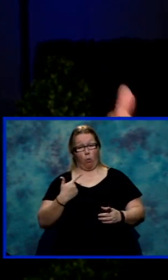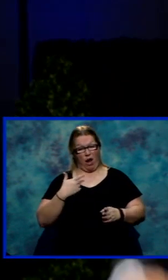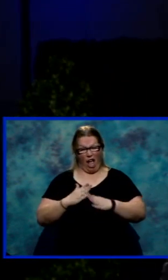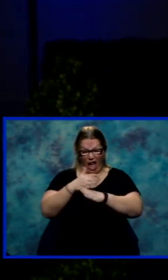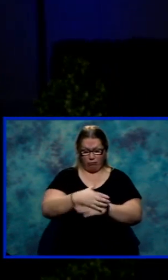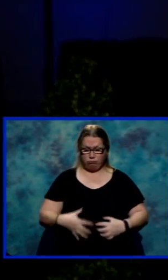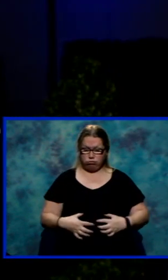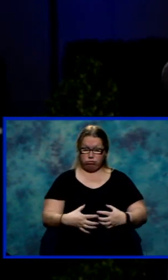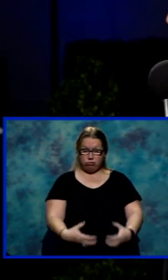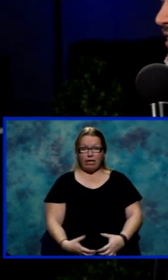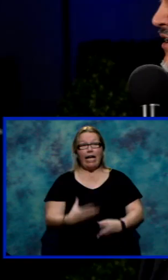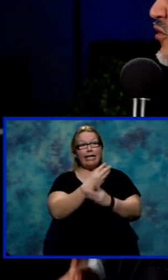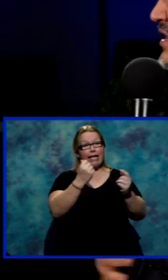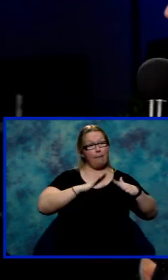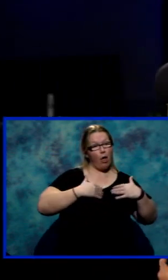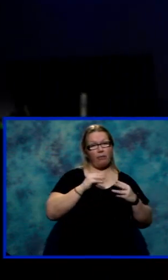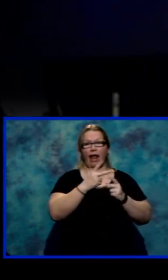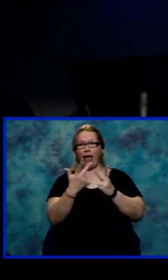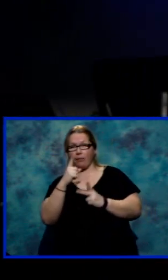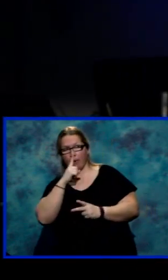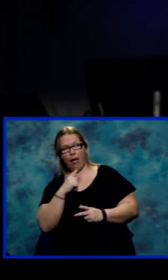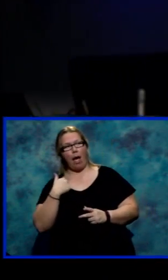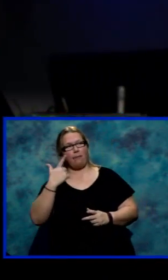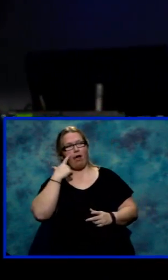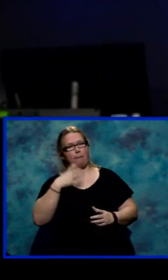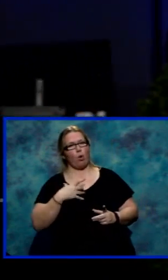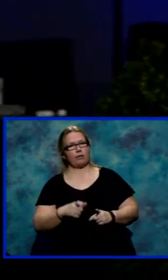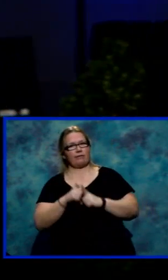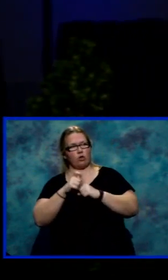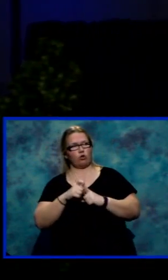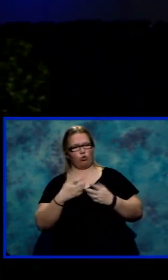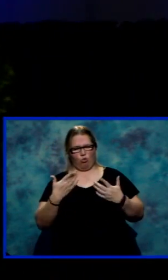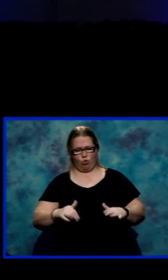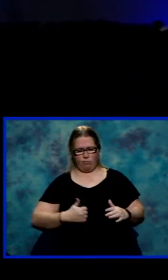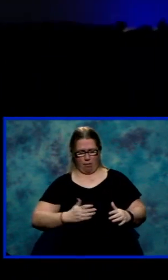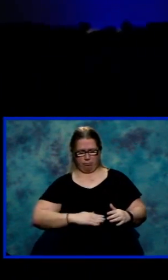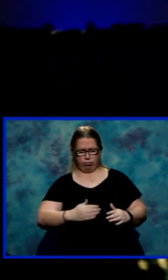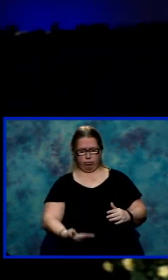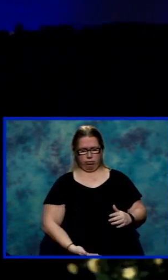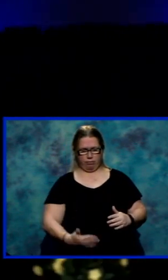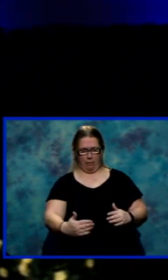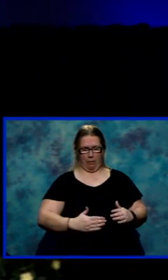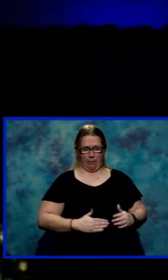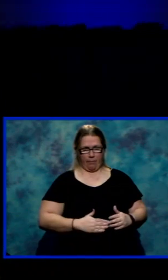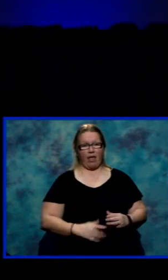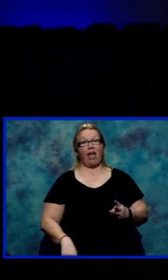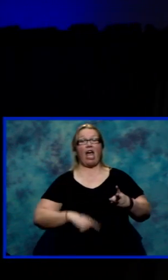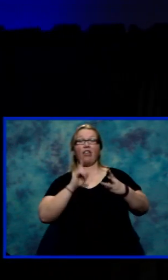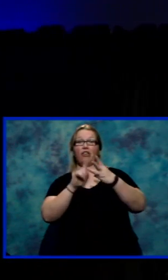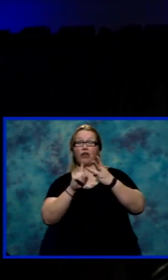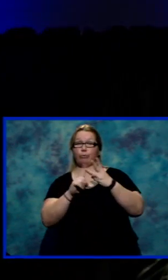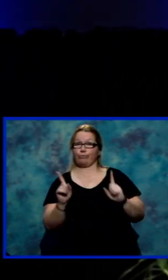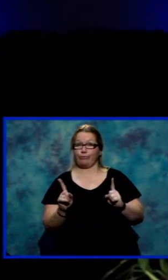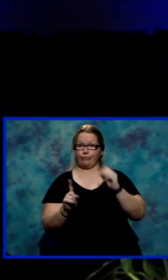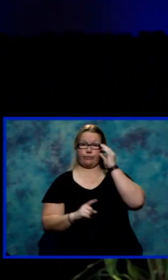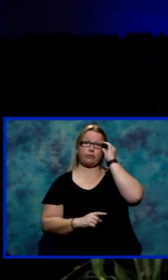you that are very much healthier than others, but for me, I'm finding it more and more difficult to actually lose my belly. And the third thing that happens is that